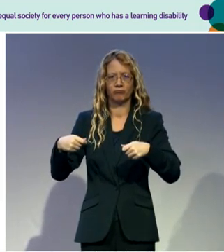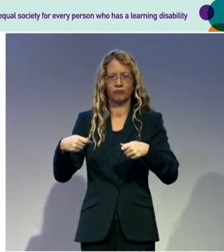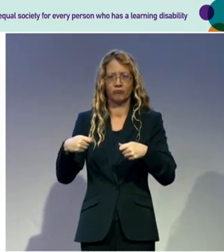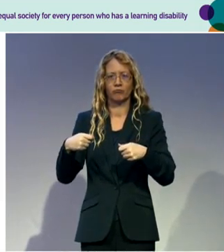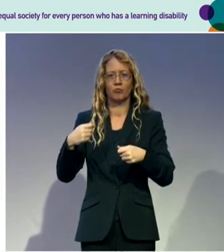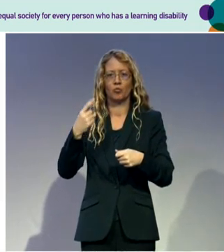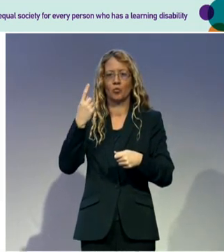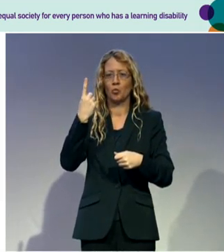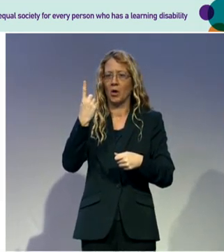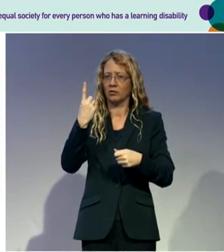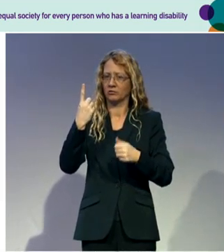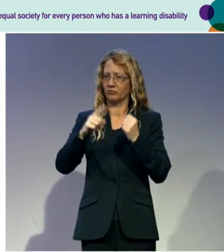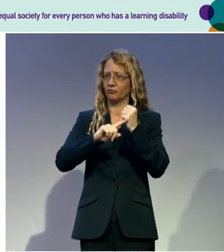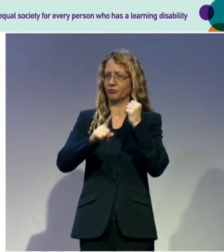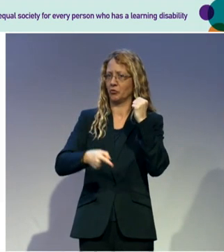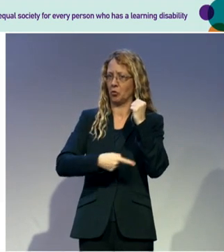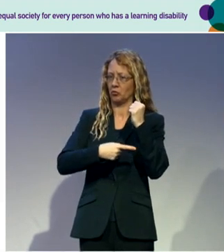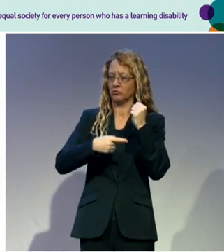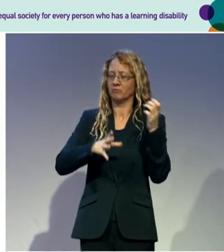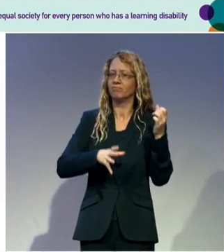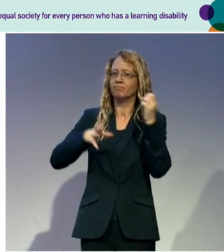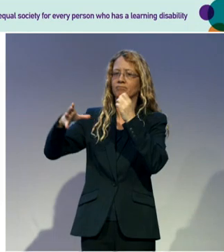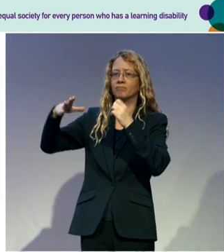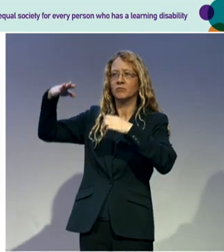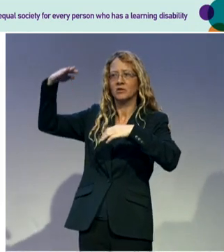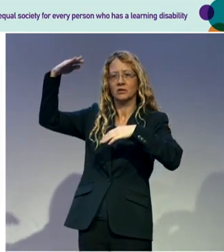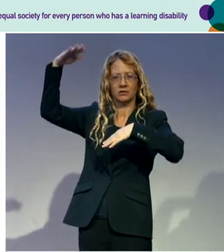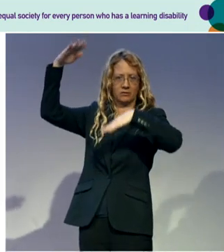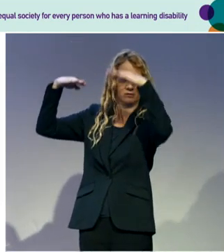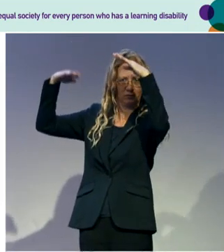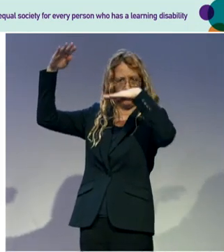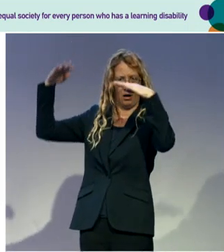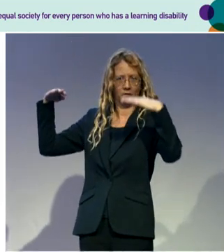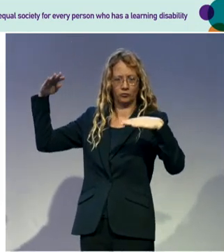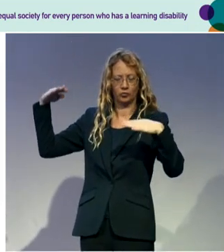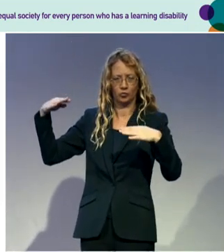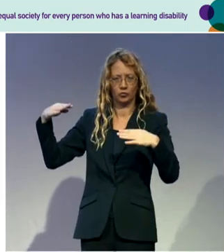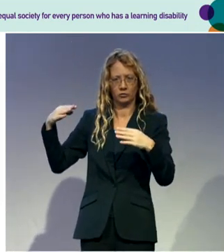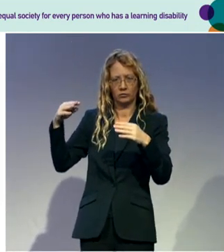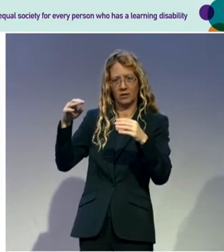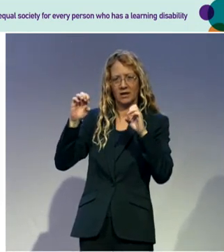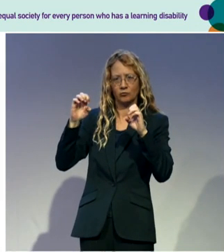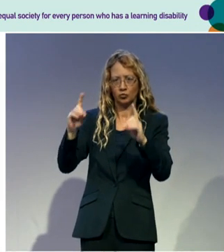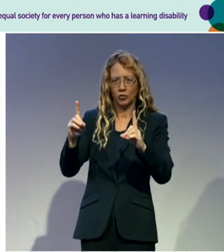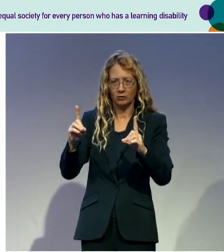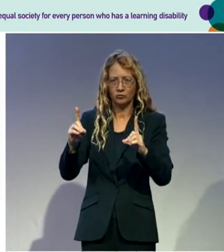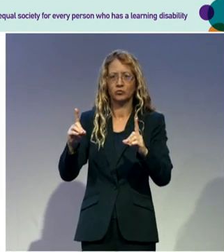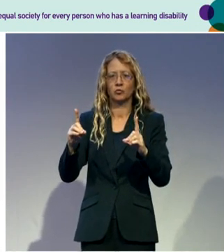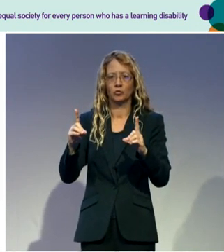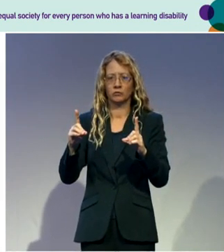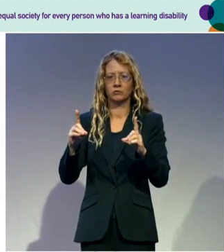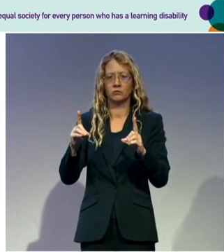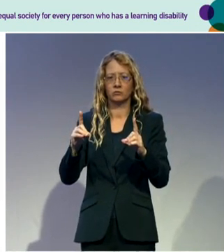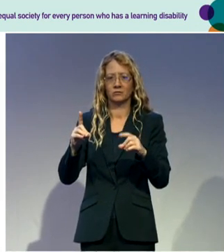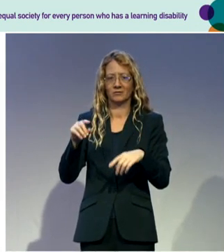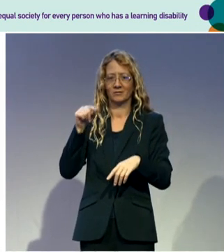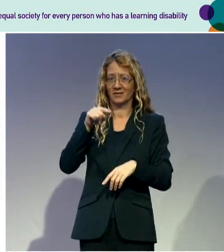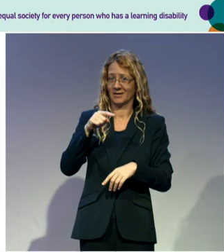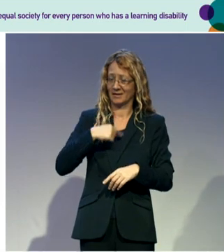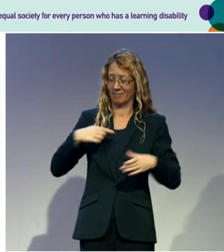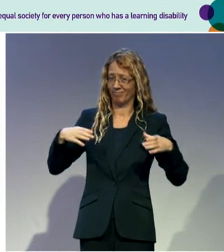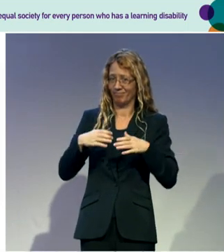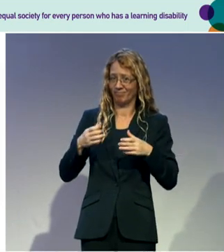Our partnership with the Electoral Commission for Scotland was also crucial to the success of Enable the Vote. Their logo gave our information and